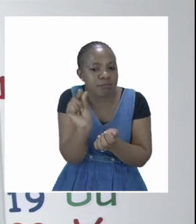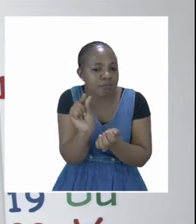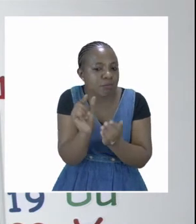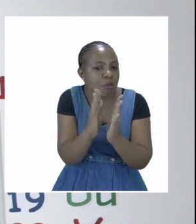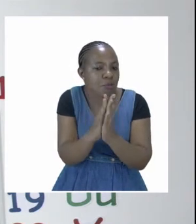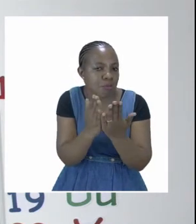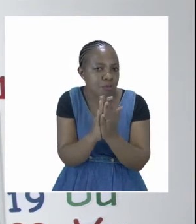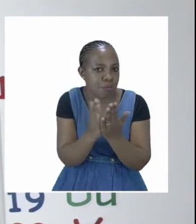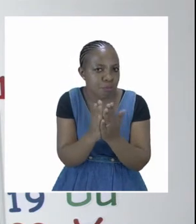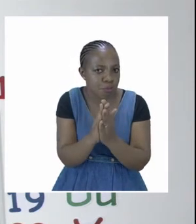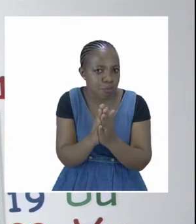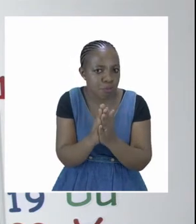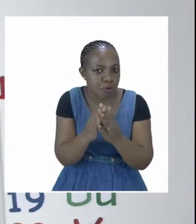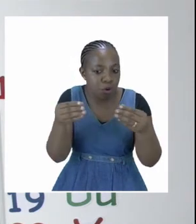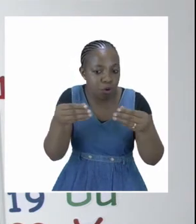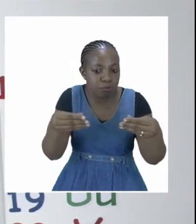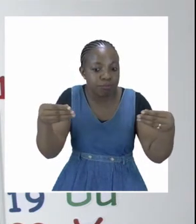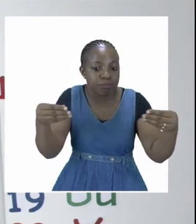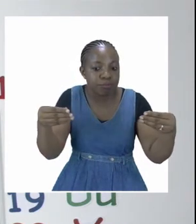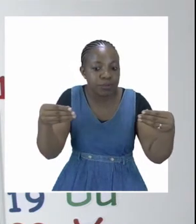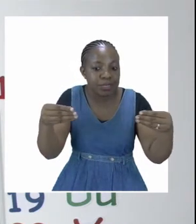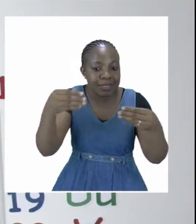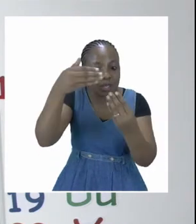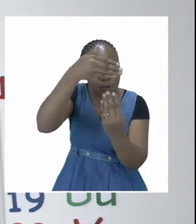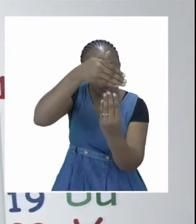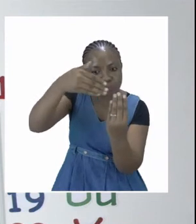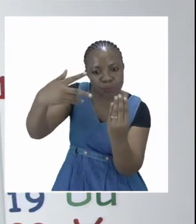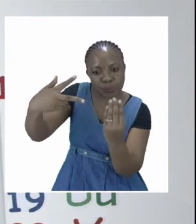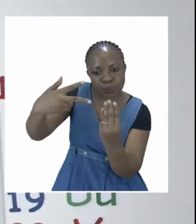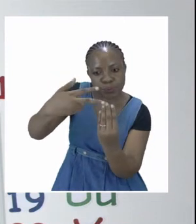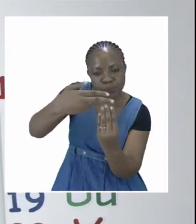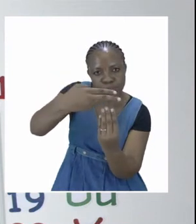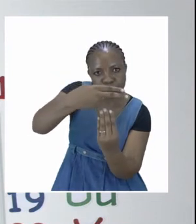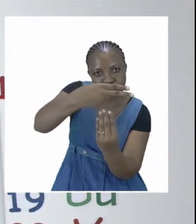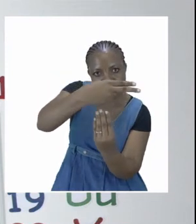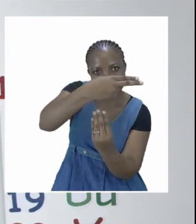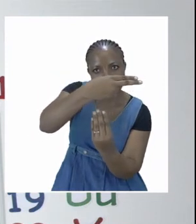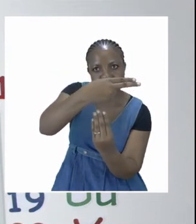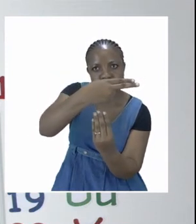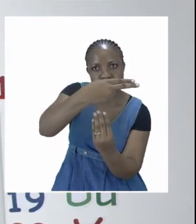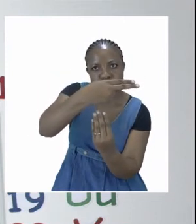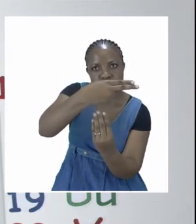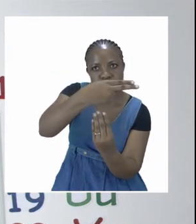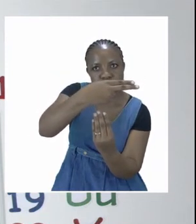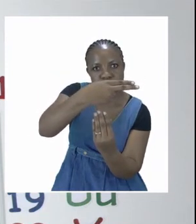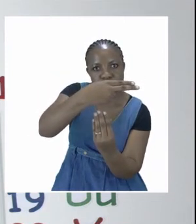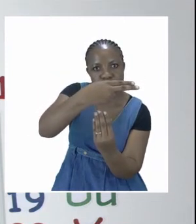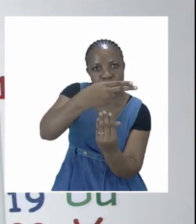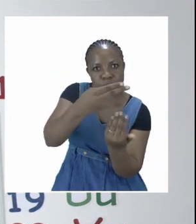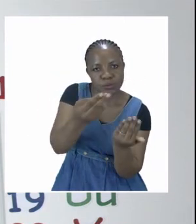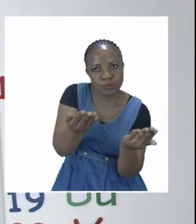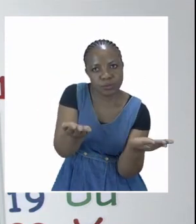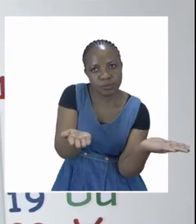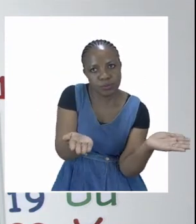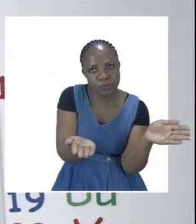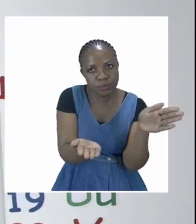booklet. Please cut the top of the lesson booklet with a pair of scissors and fold